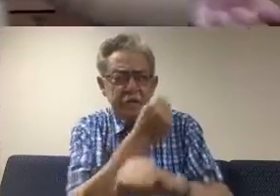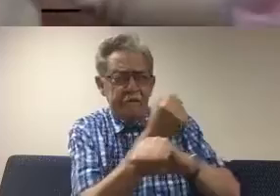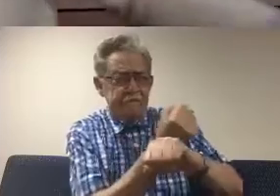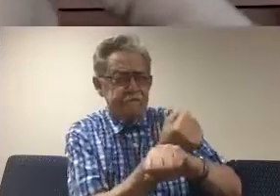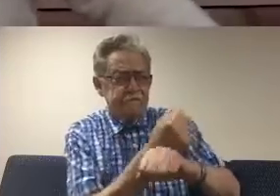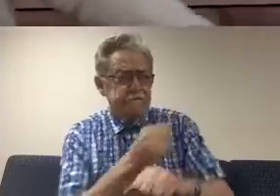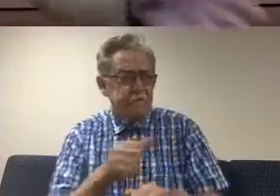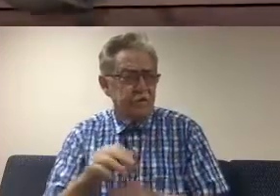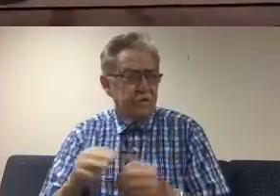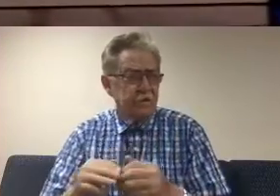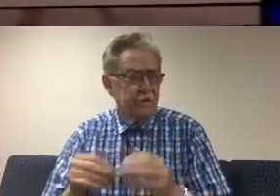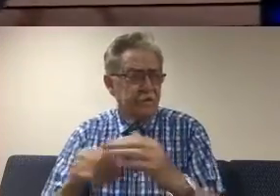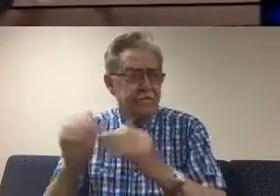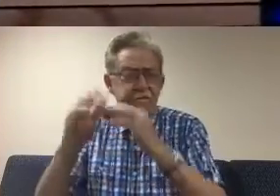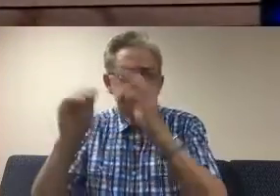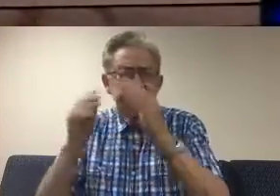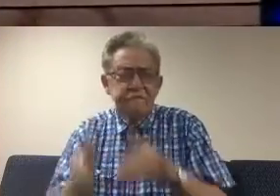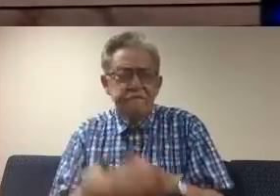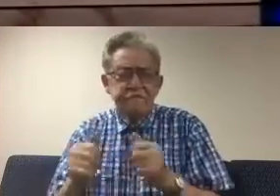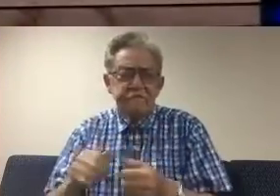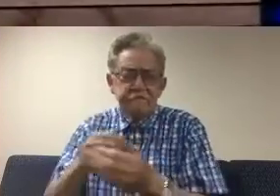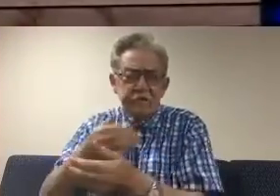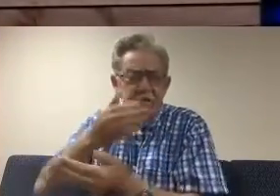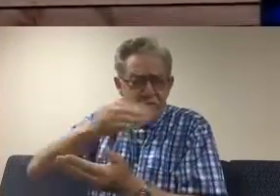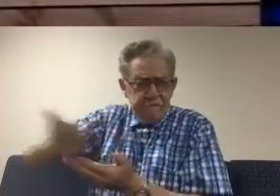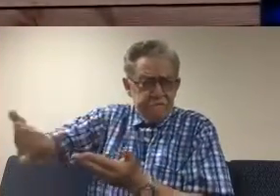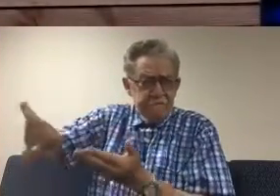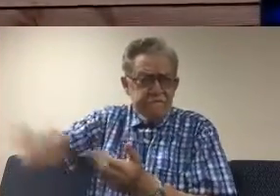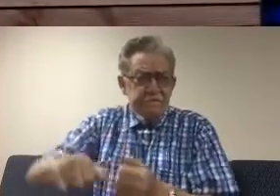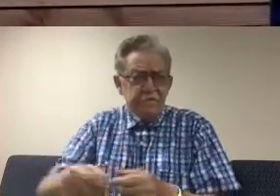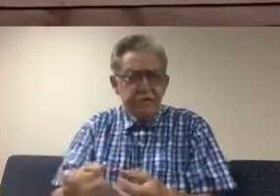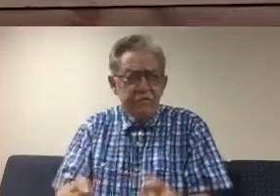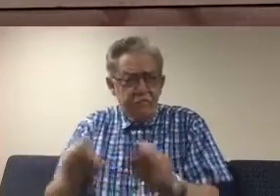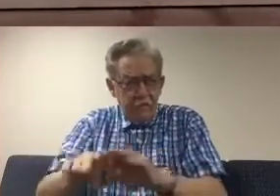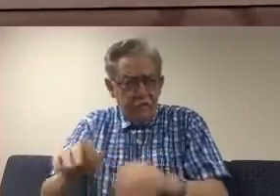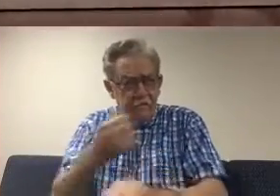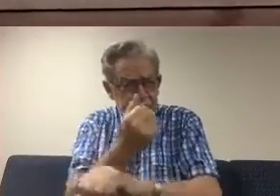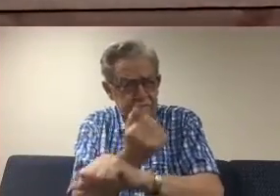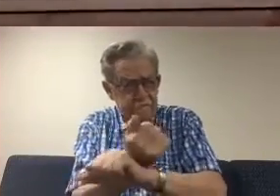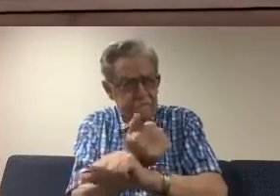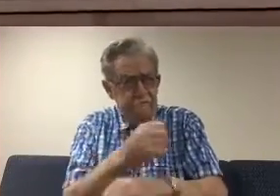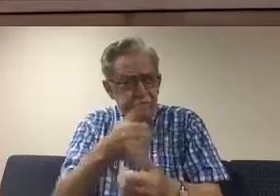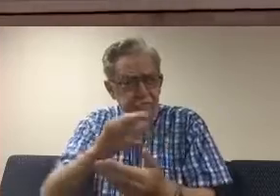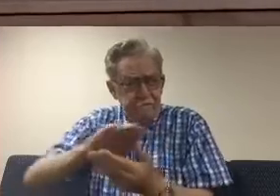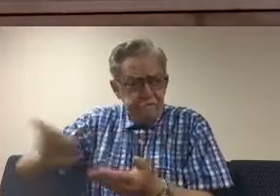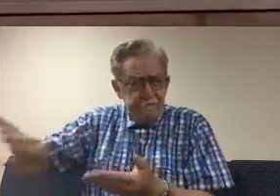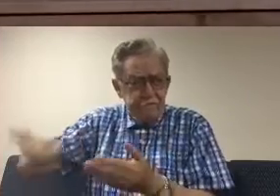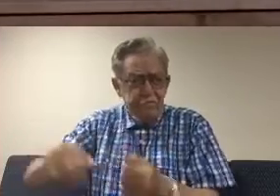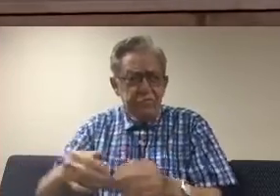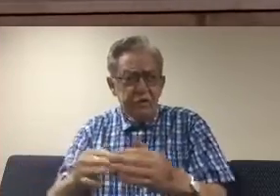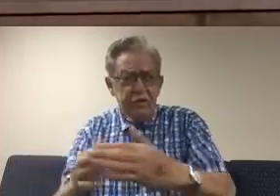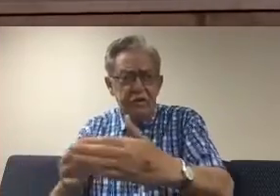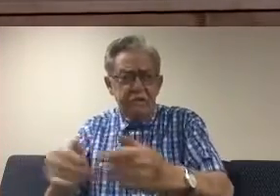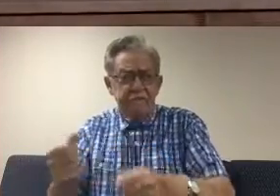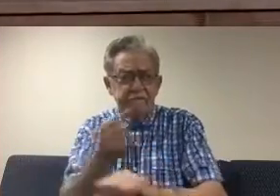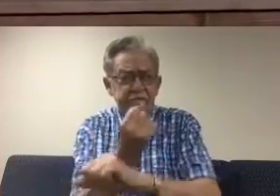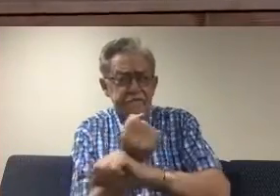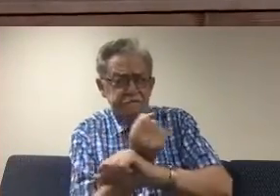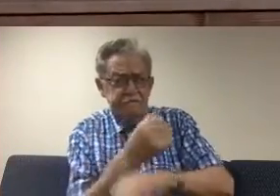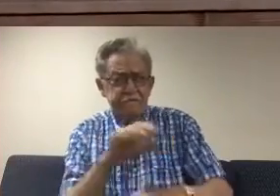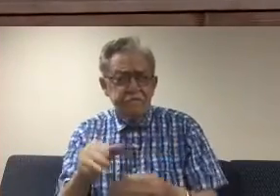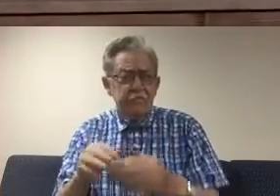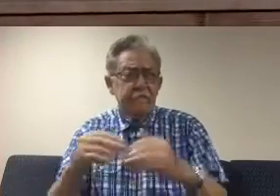builders reject that's going to turn out to be the most important stone in the construction, the actual cornerstone of the building. Well, you're